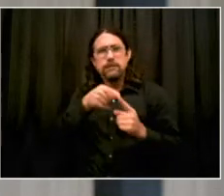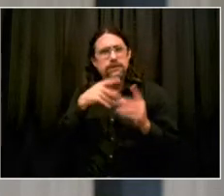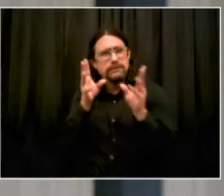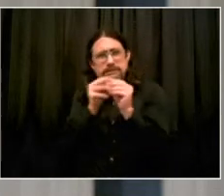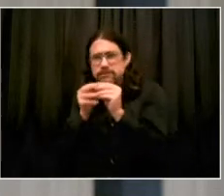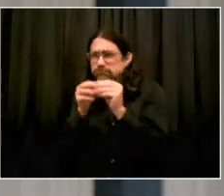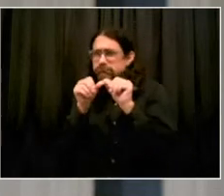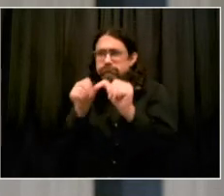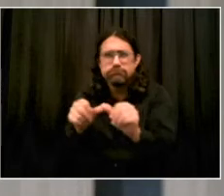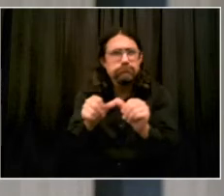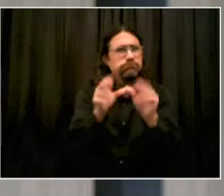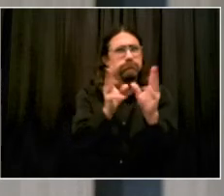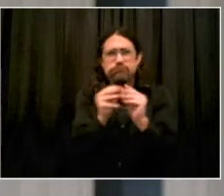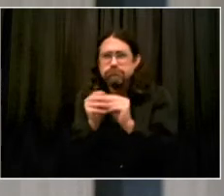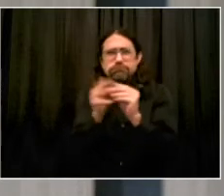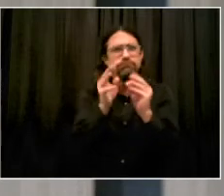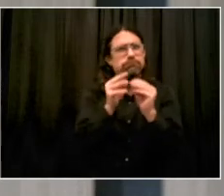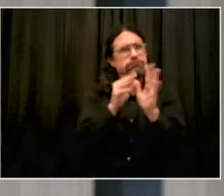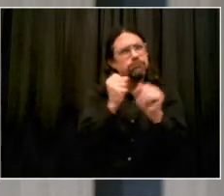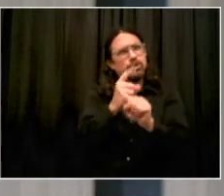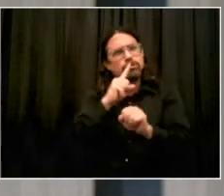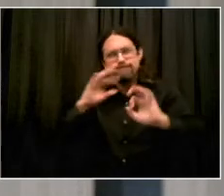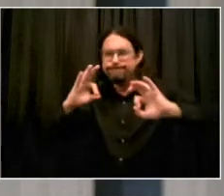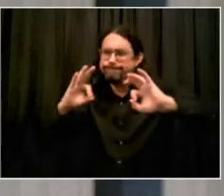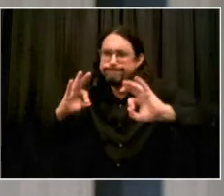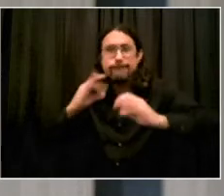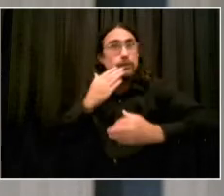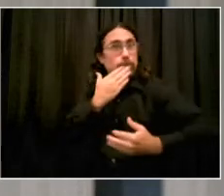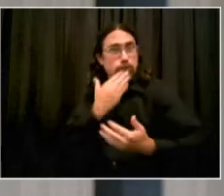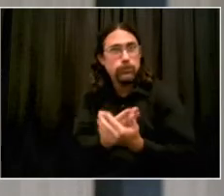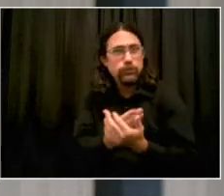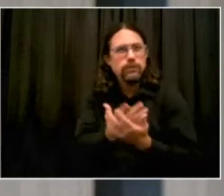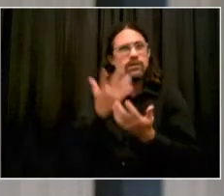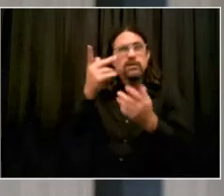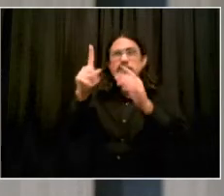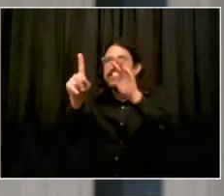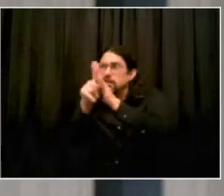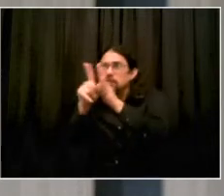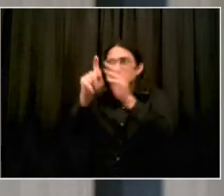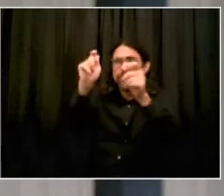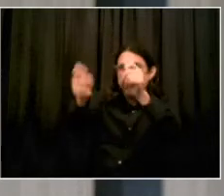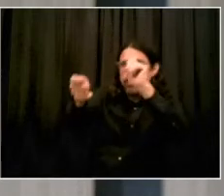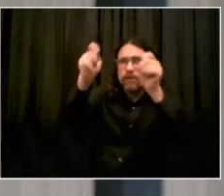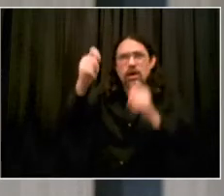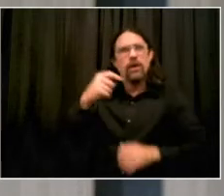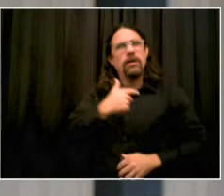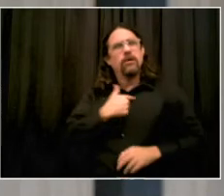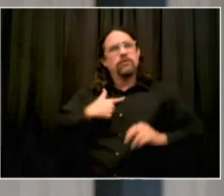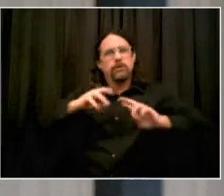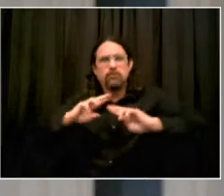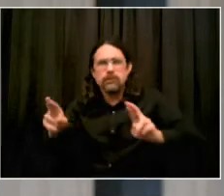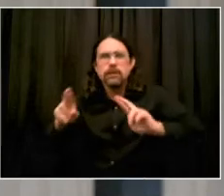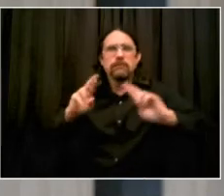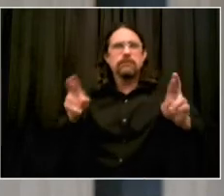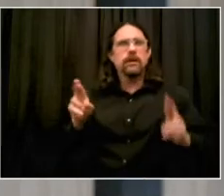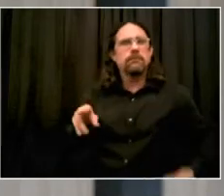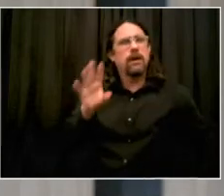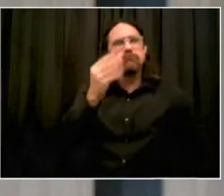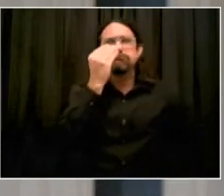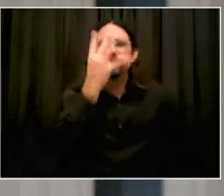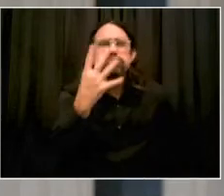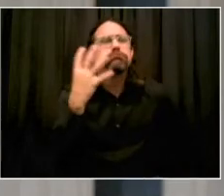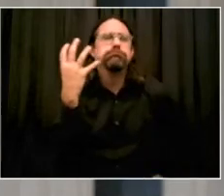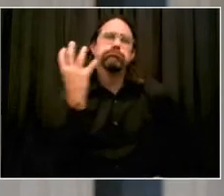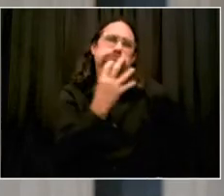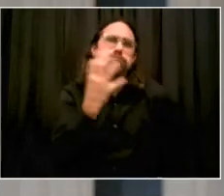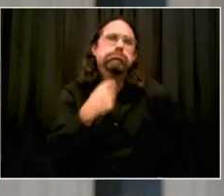the kind of working relationship we've been able to forge. It's not always perfect. Brothers and sisters don't always like each other, but we respect each